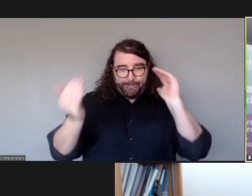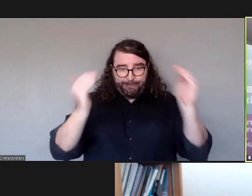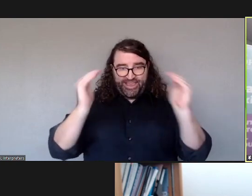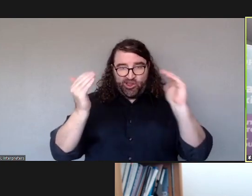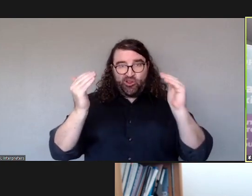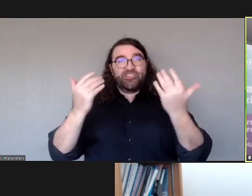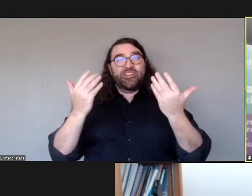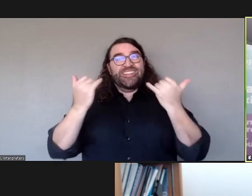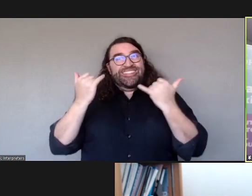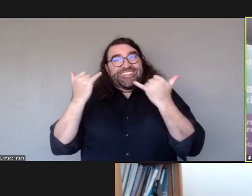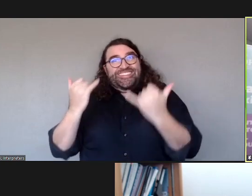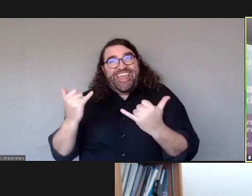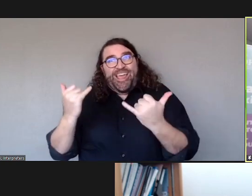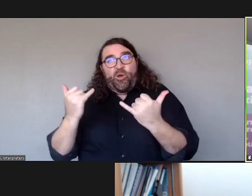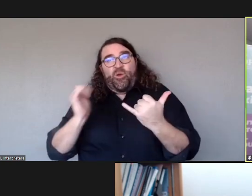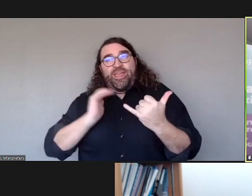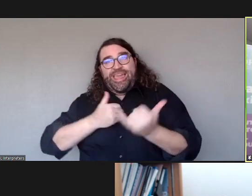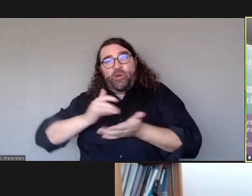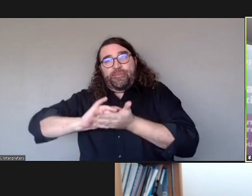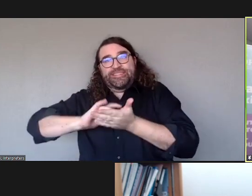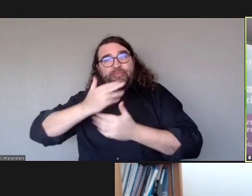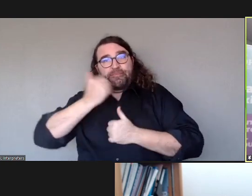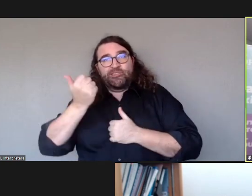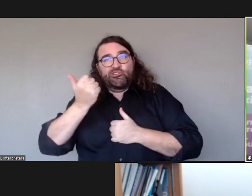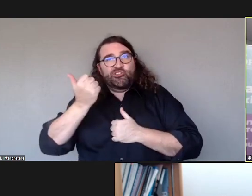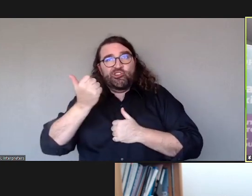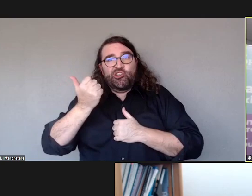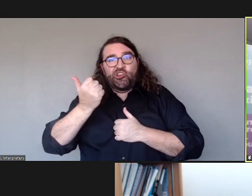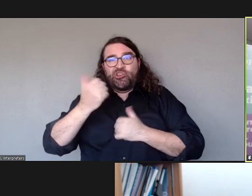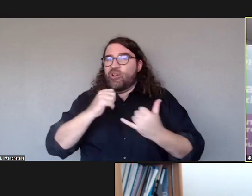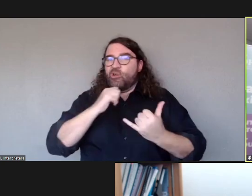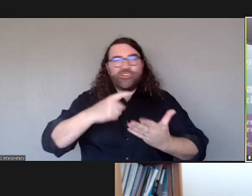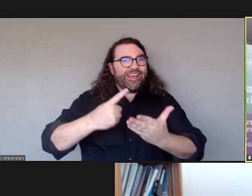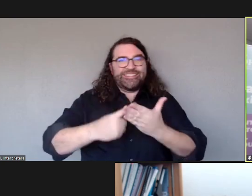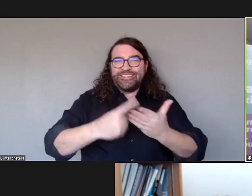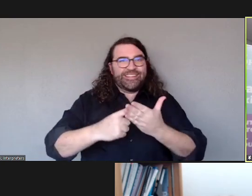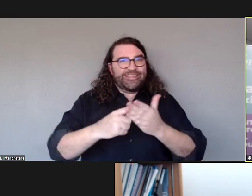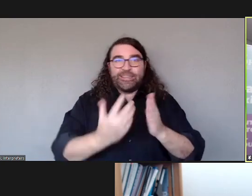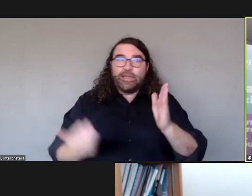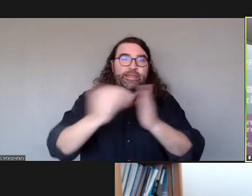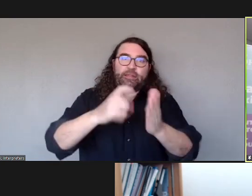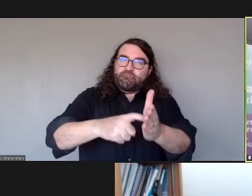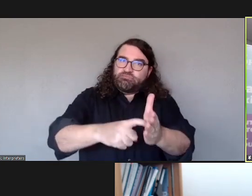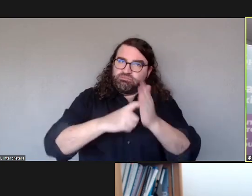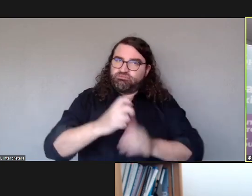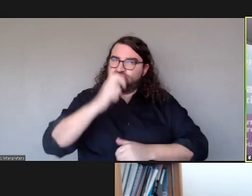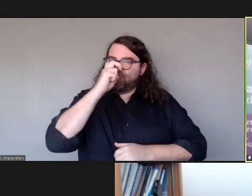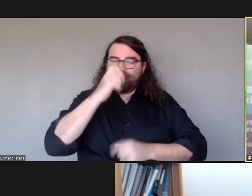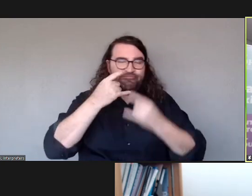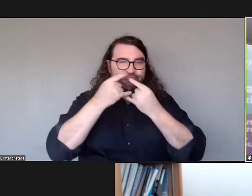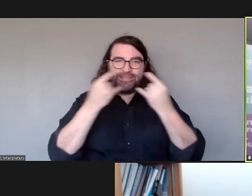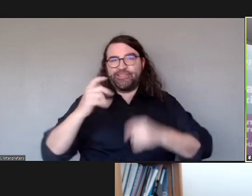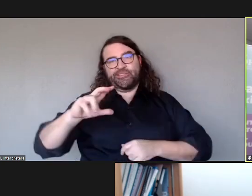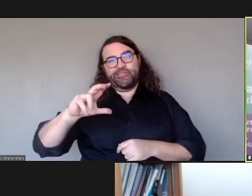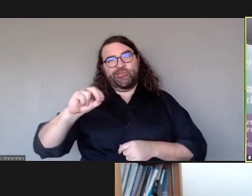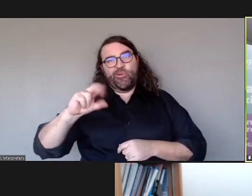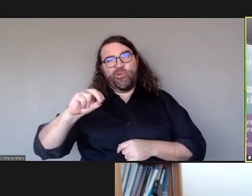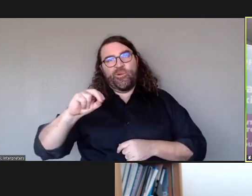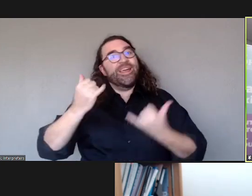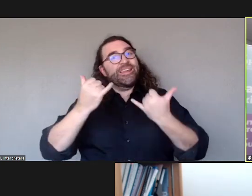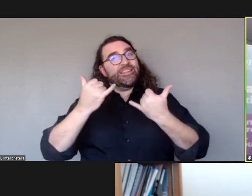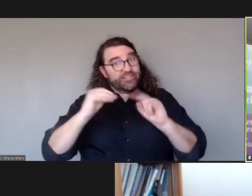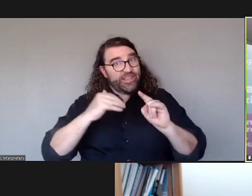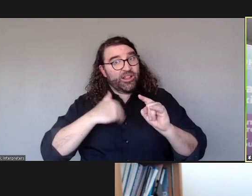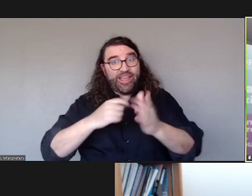we do now. We're not having discussions about additional mandates. There still is a mandate